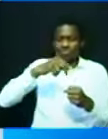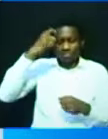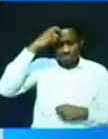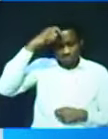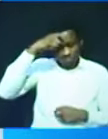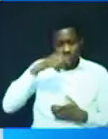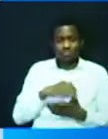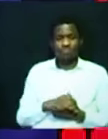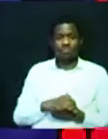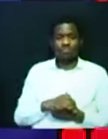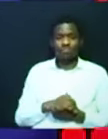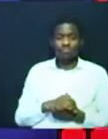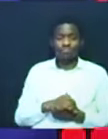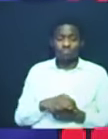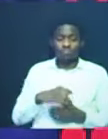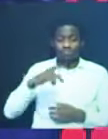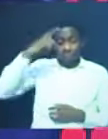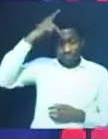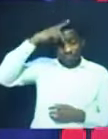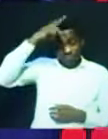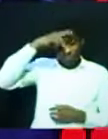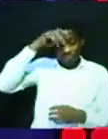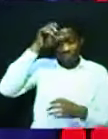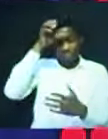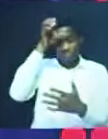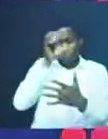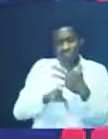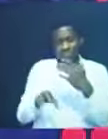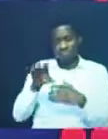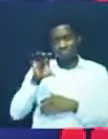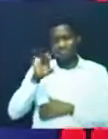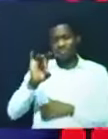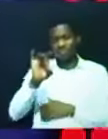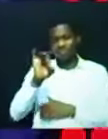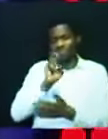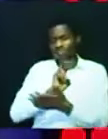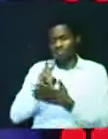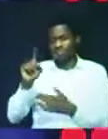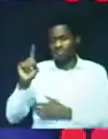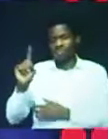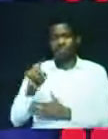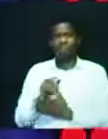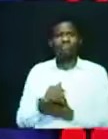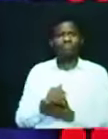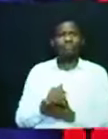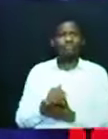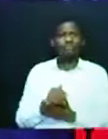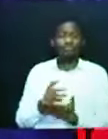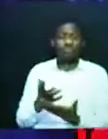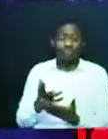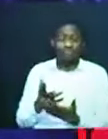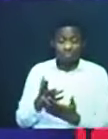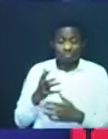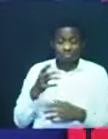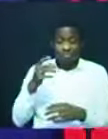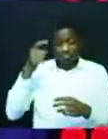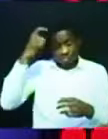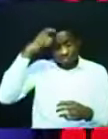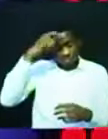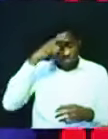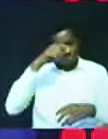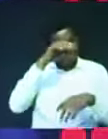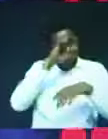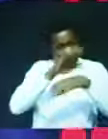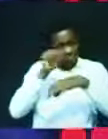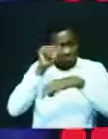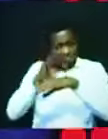Proverbs 8 verse 1. Bo miyen hwe mebusam etin wotwe no yimu edi kan. Does not wisdom call out?